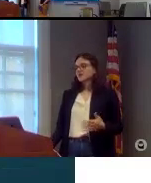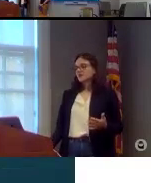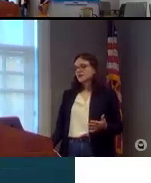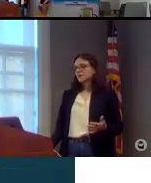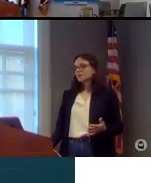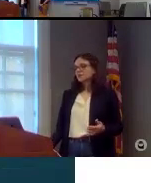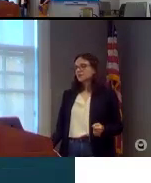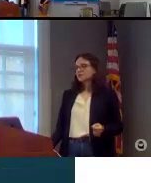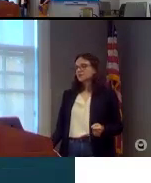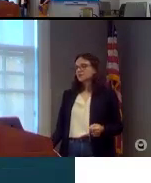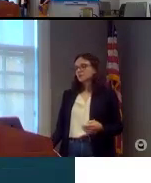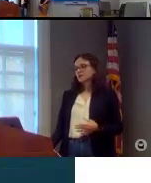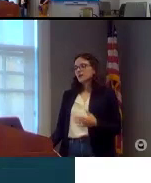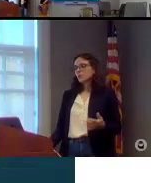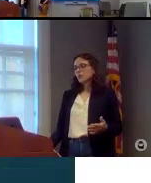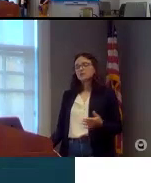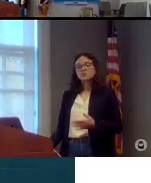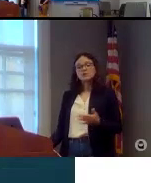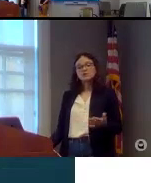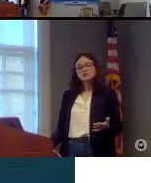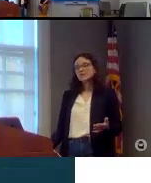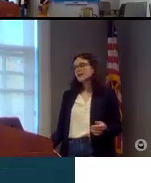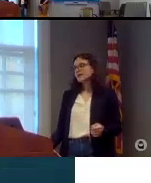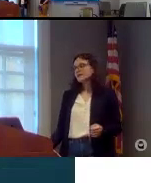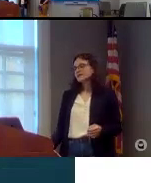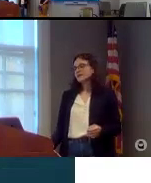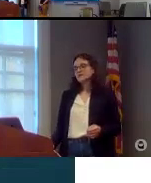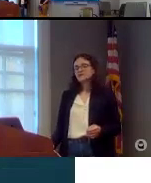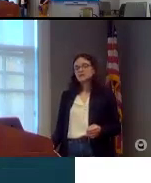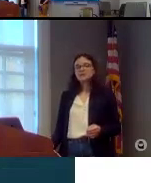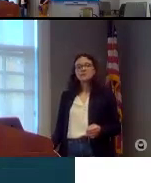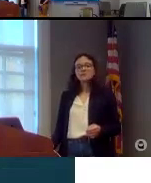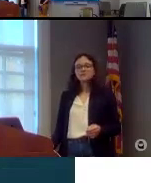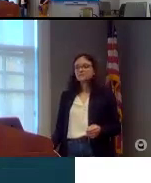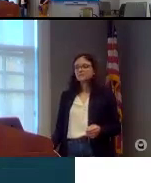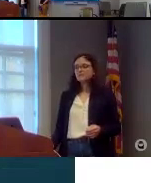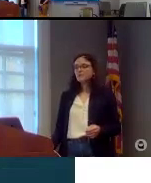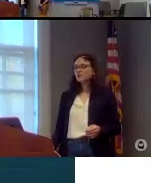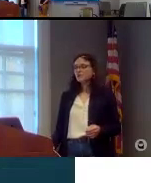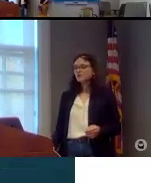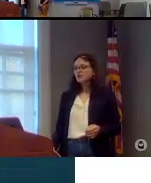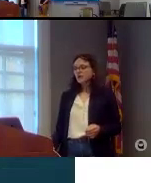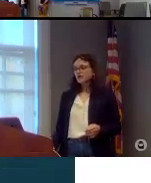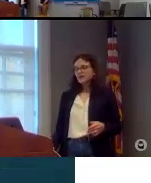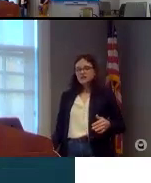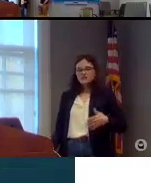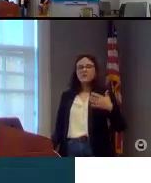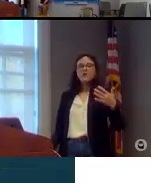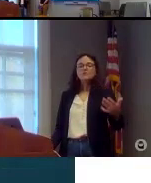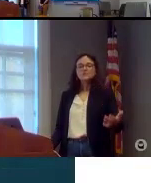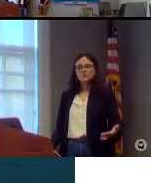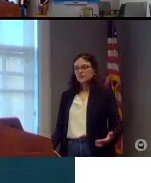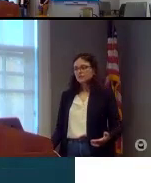saw anti-Assad protests escalating to a war between the regime and anti-government rebel groups, which